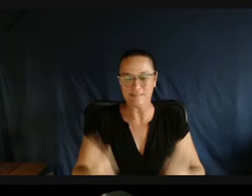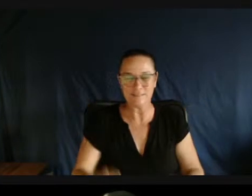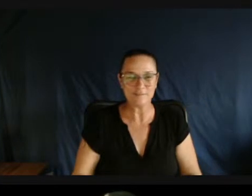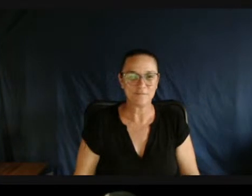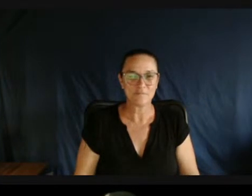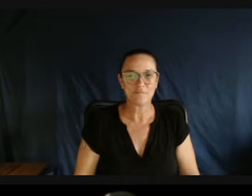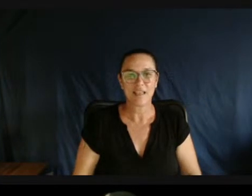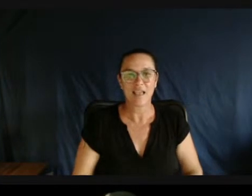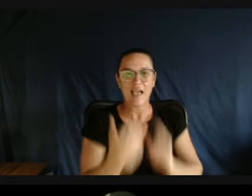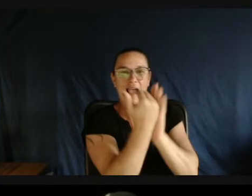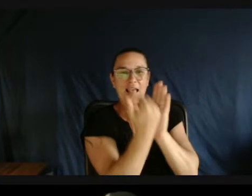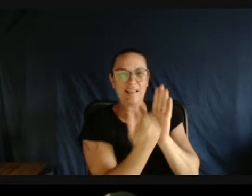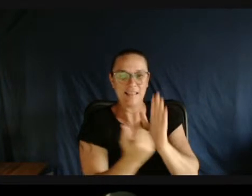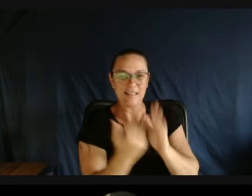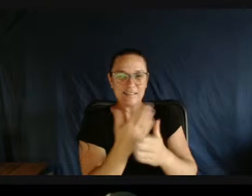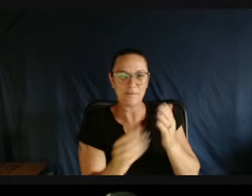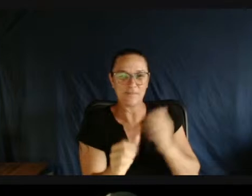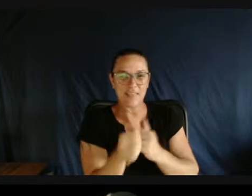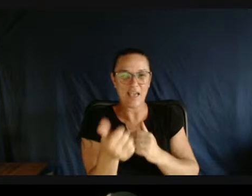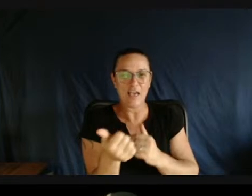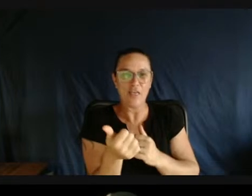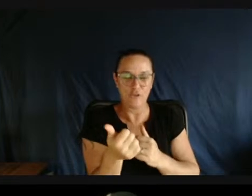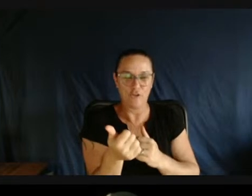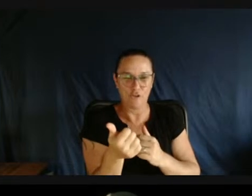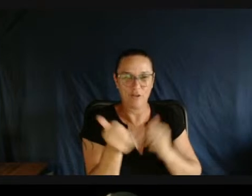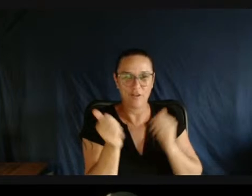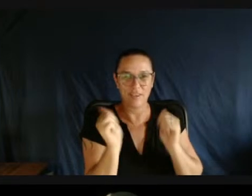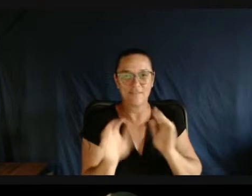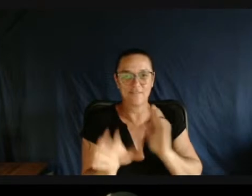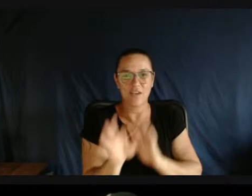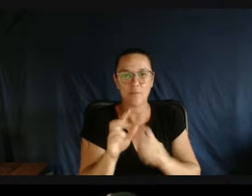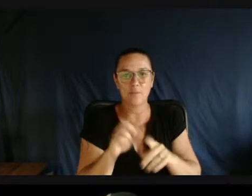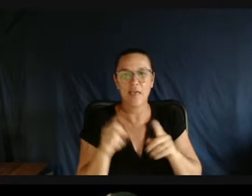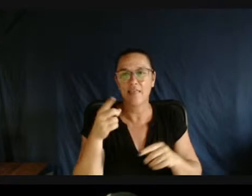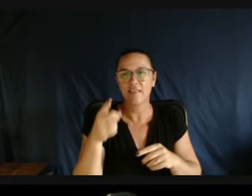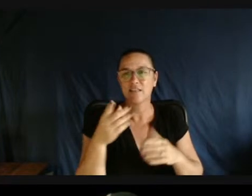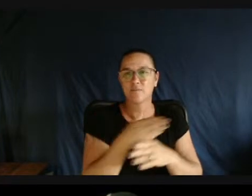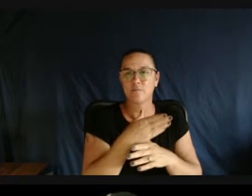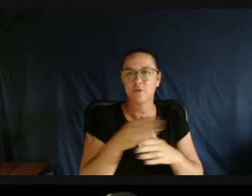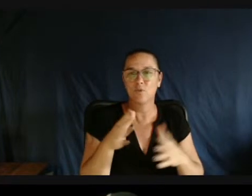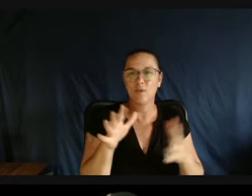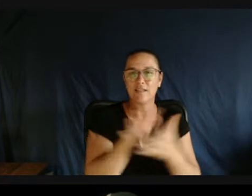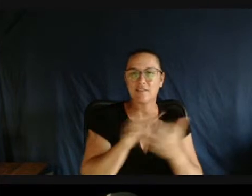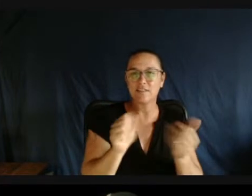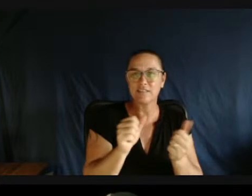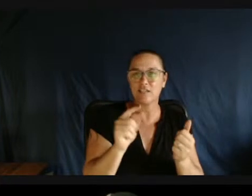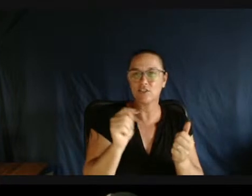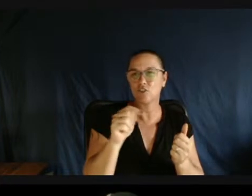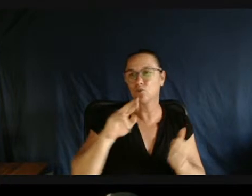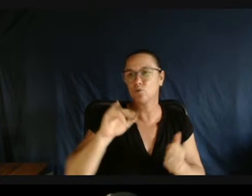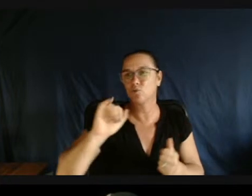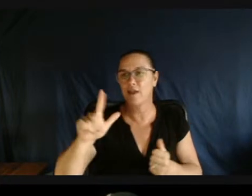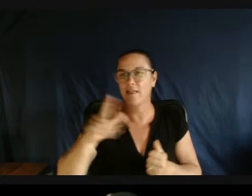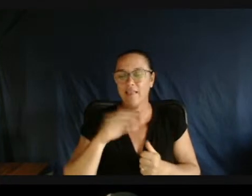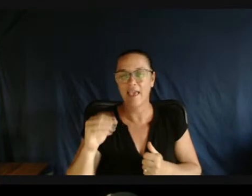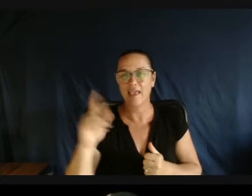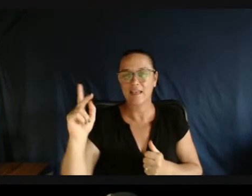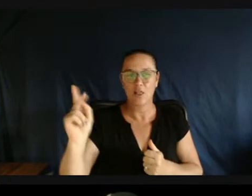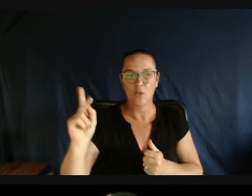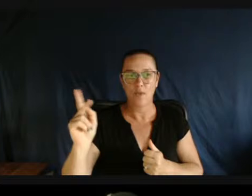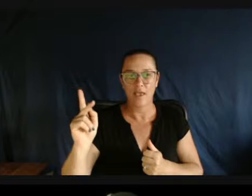other places that you can find the vault toilets, but this one here is in between Devastation Trail and the